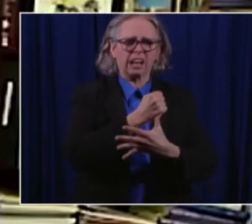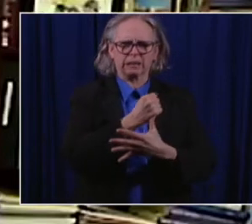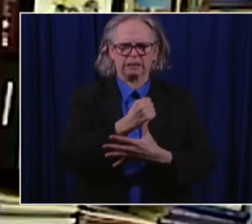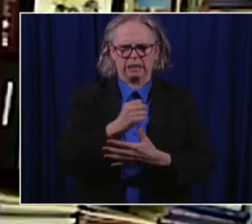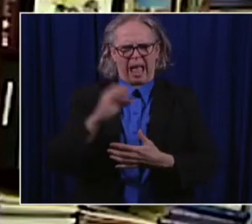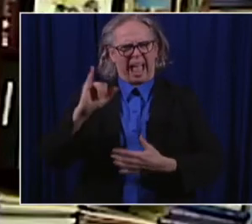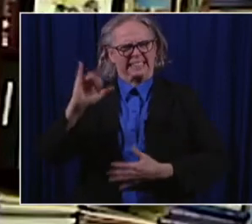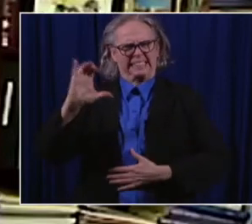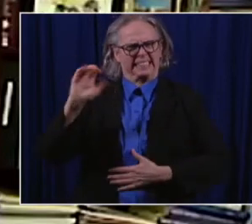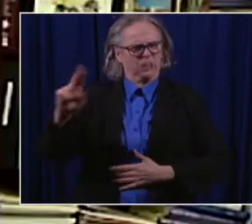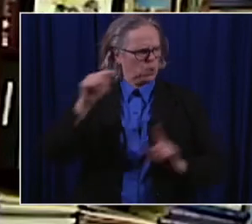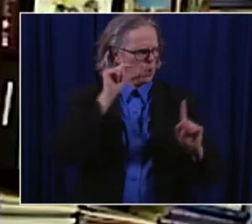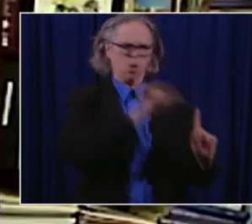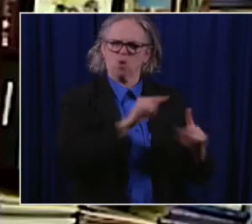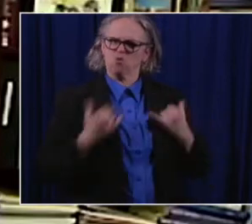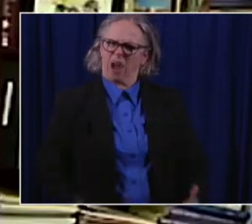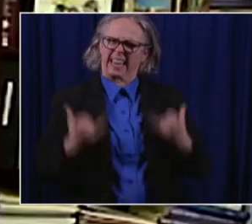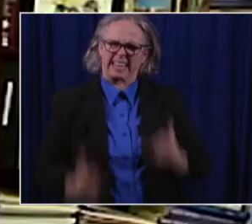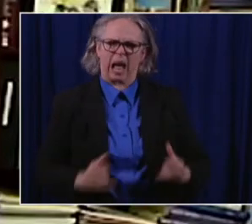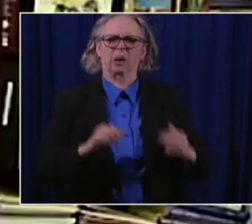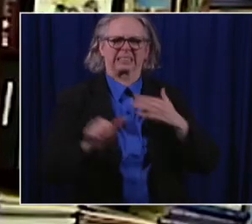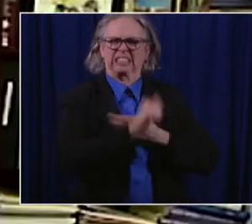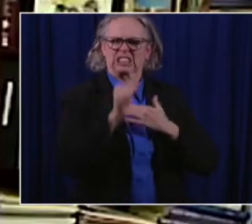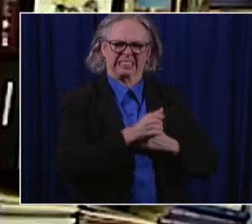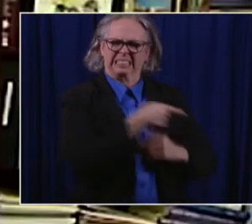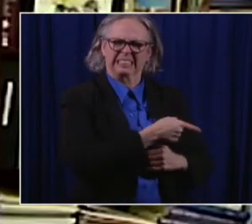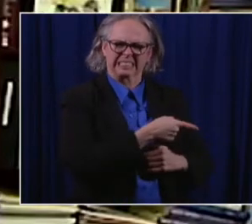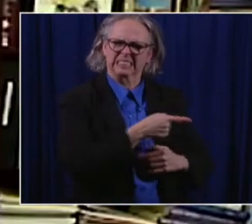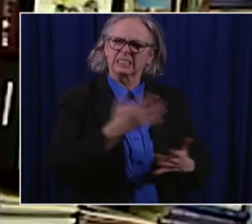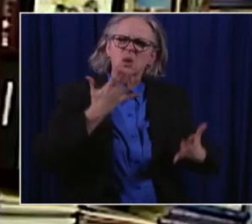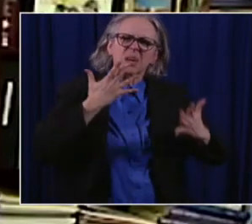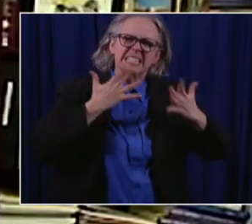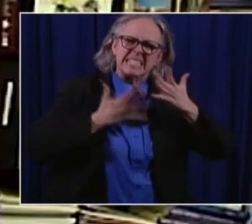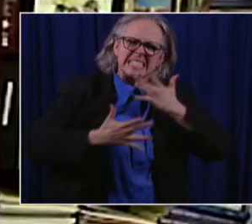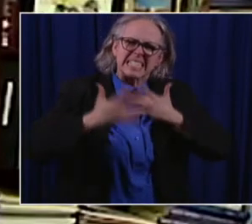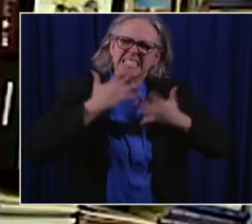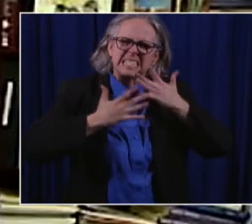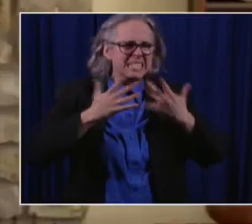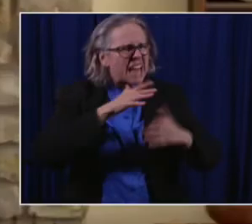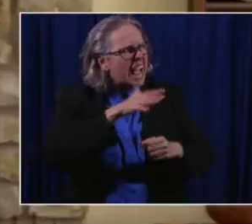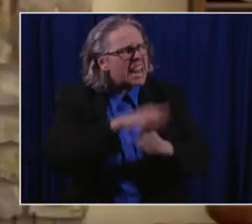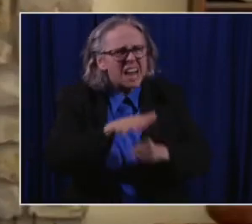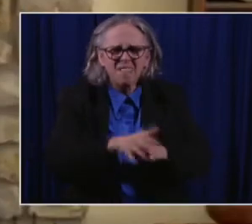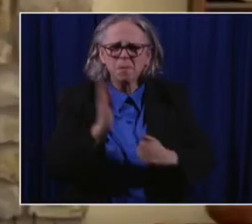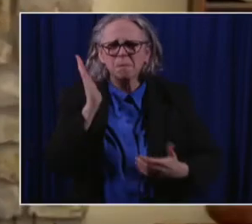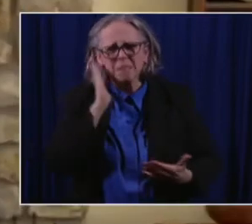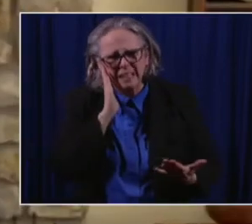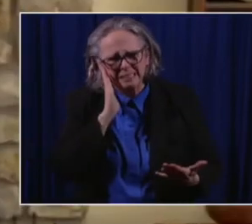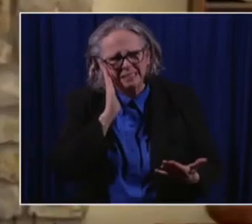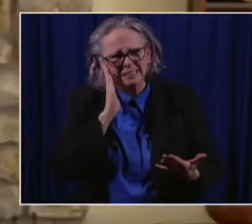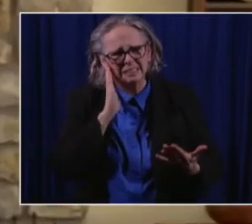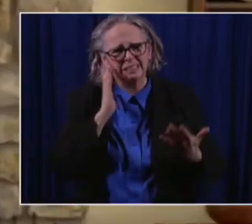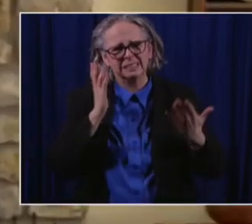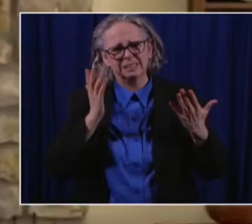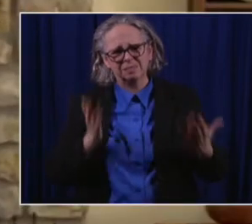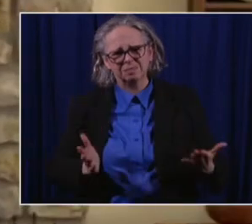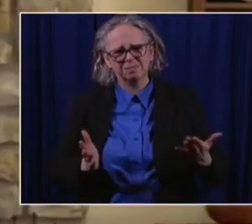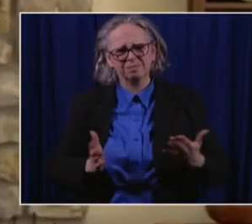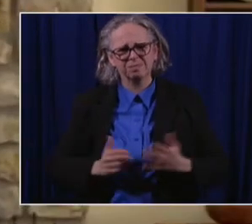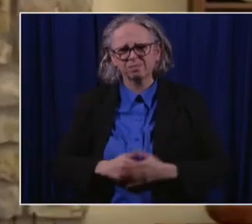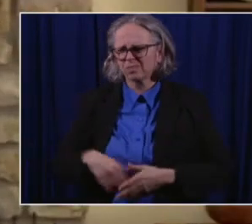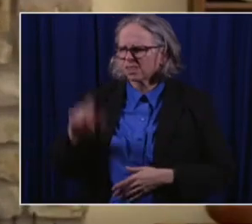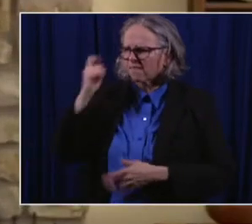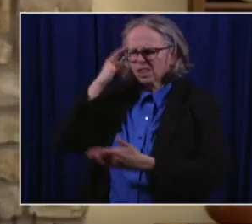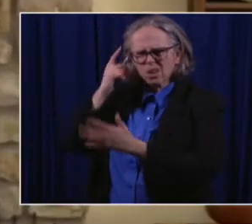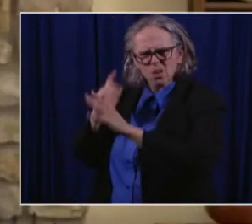area of capacity where we have the biggest strain right now across the state. So in your two most rural, I guess